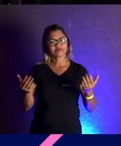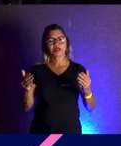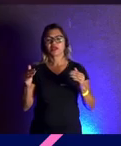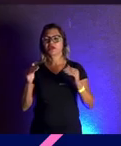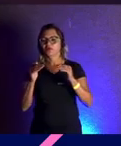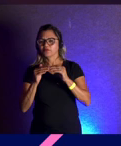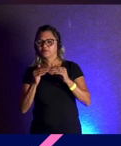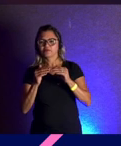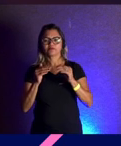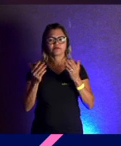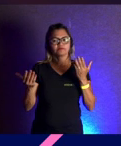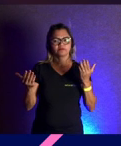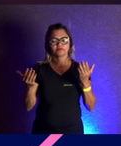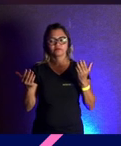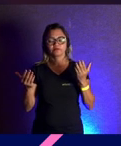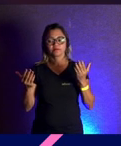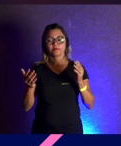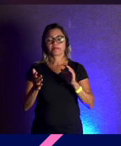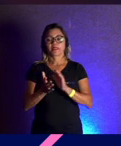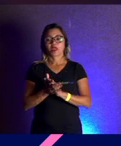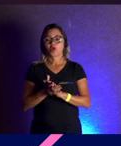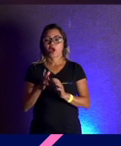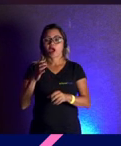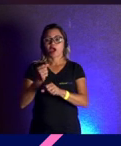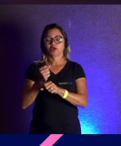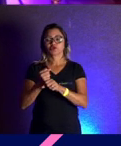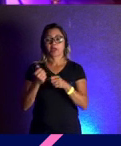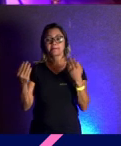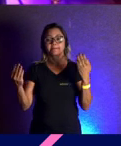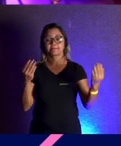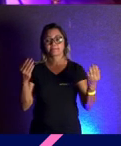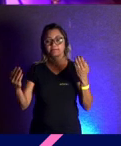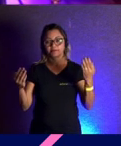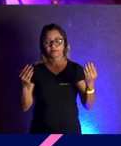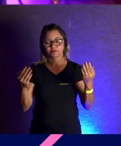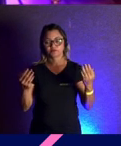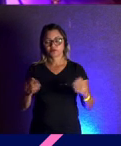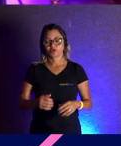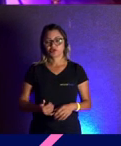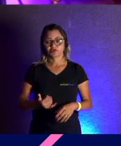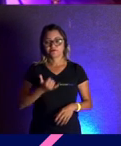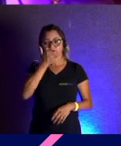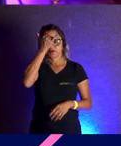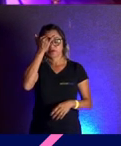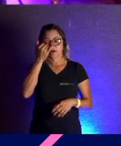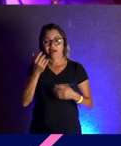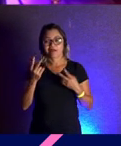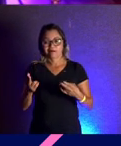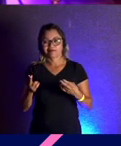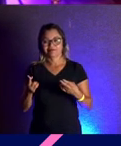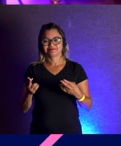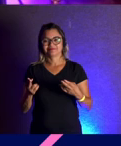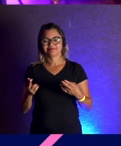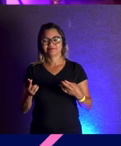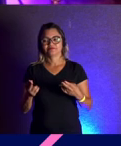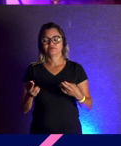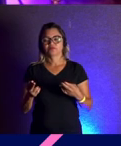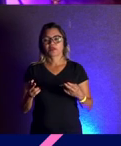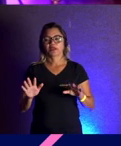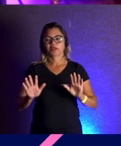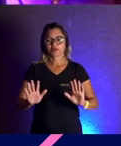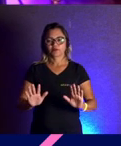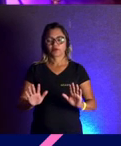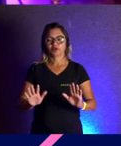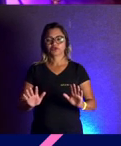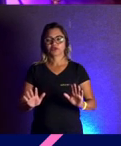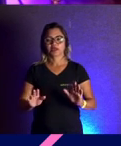believe that the proportion of victims is the same. Okay. Then you could treat each of the records of men as slightly less